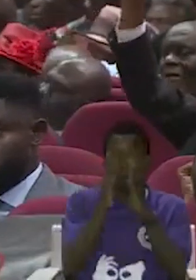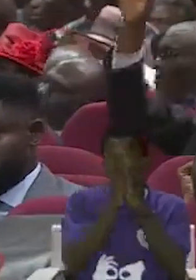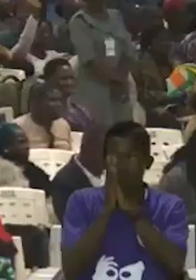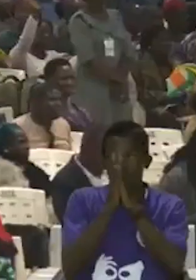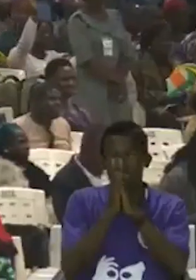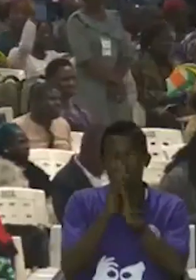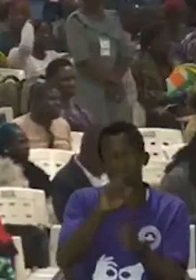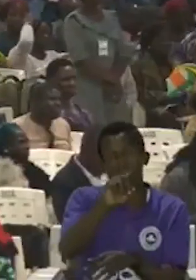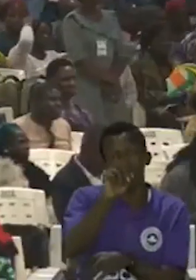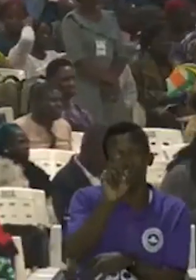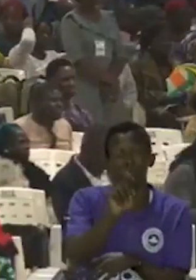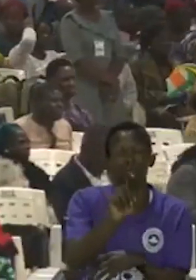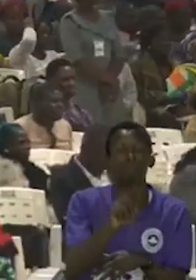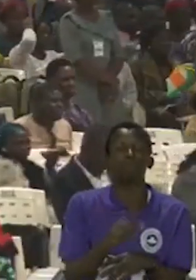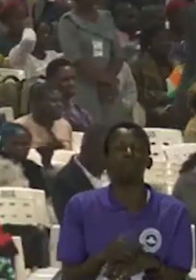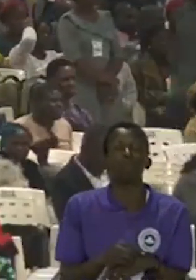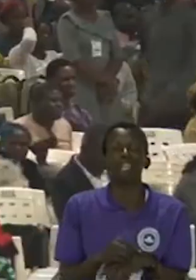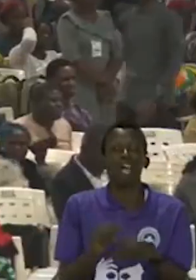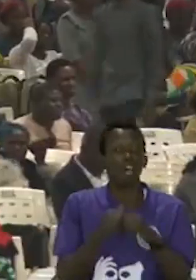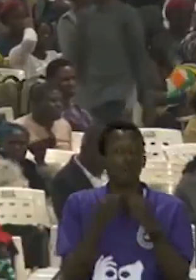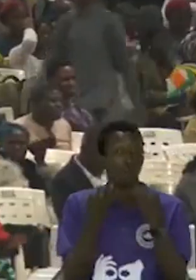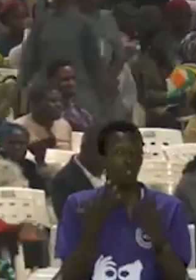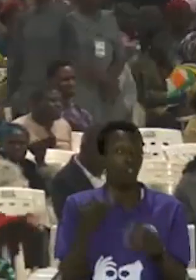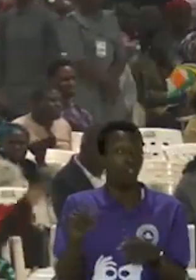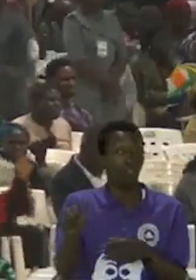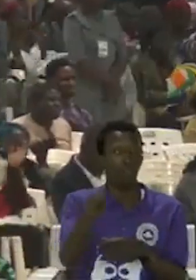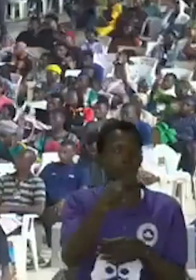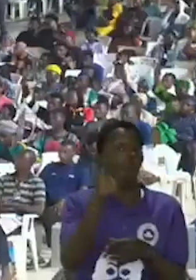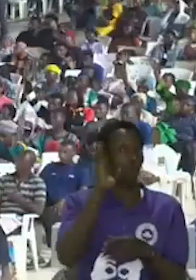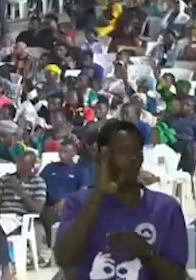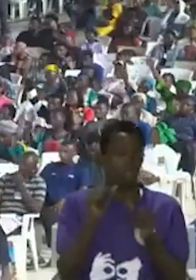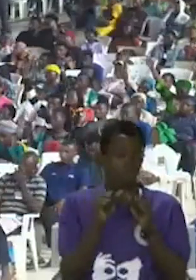Okay. How many of you will say, I will continue to pray?